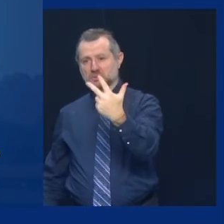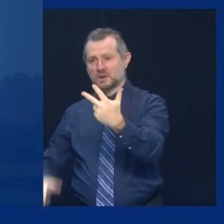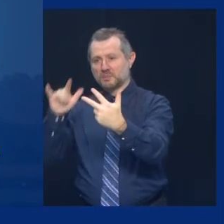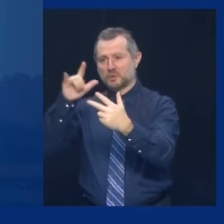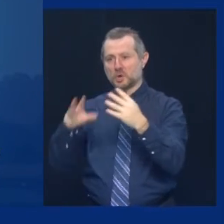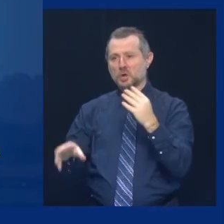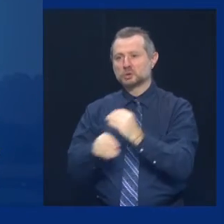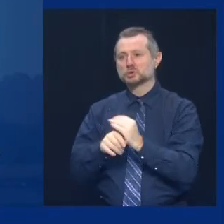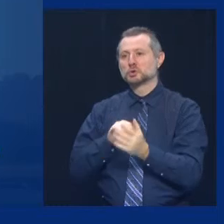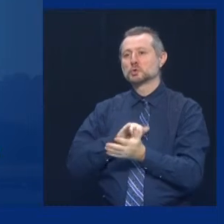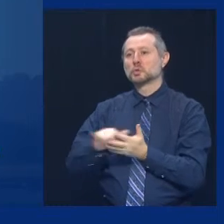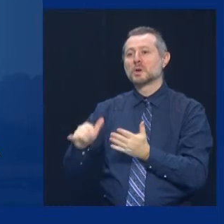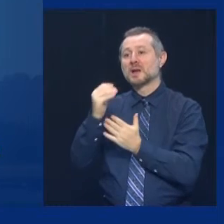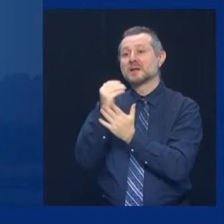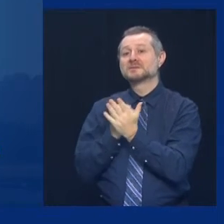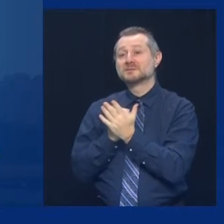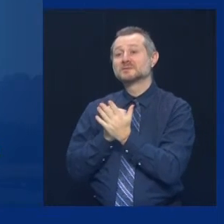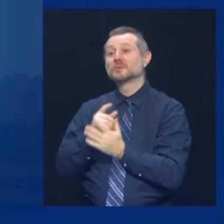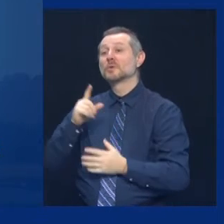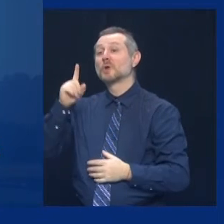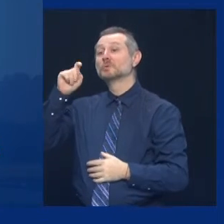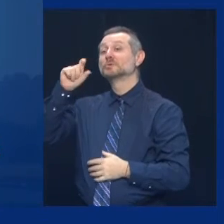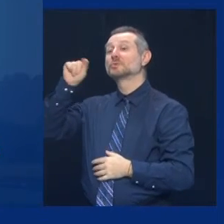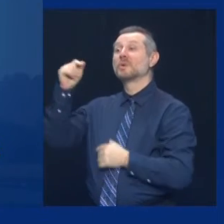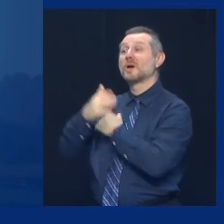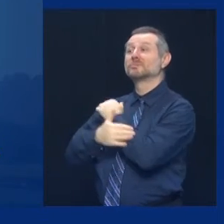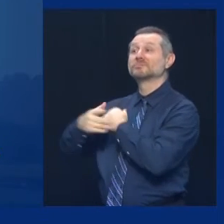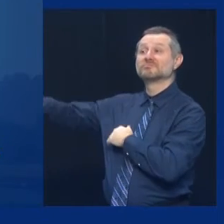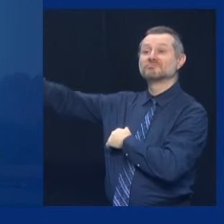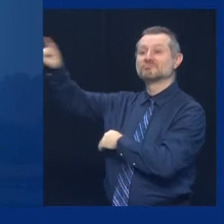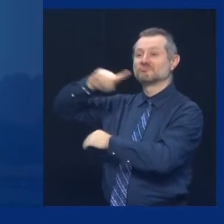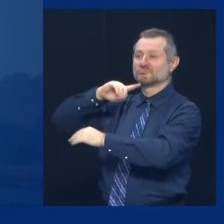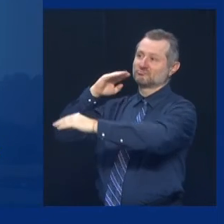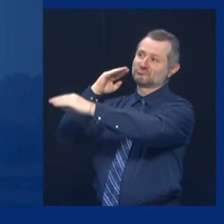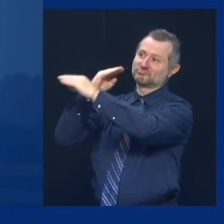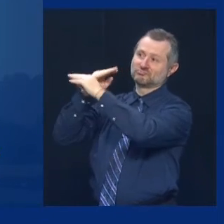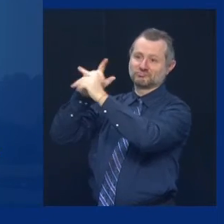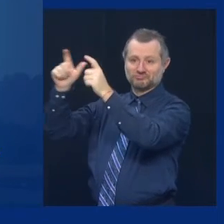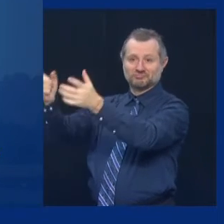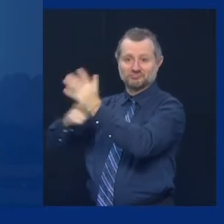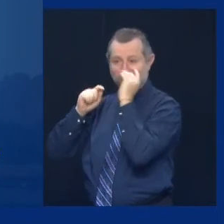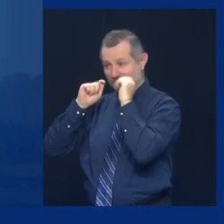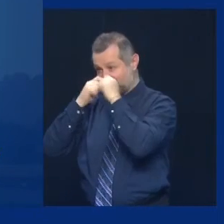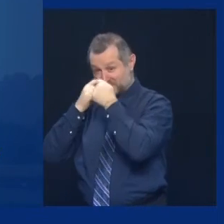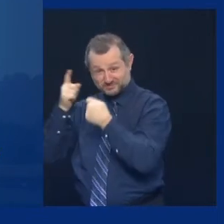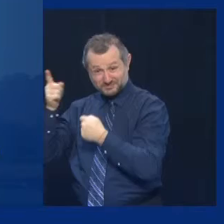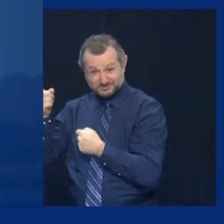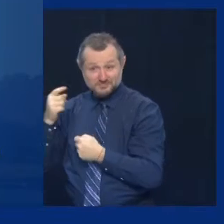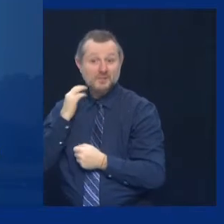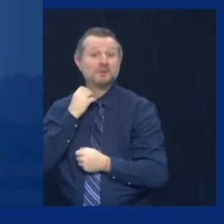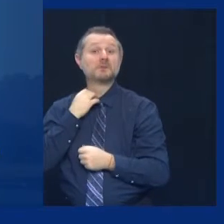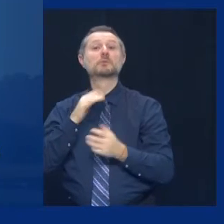of the 120 countries that require tests